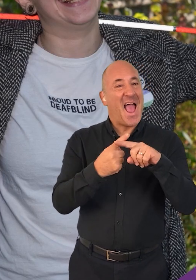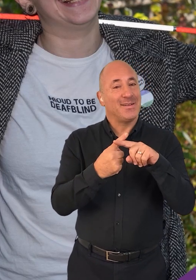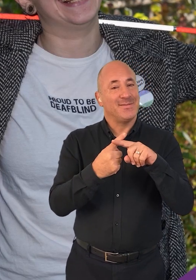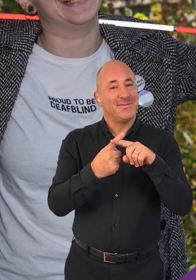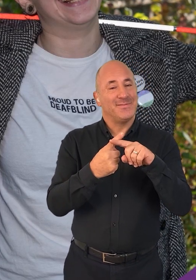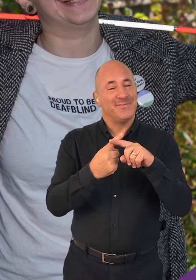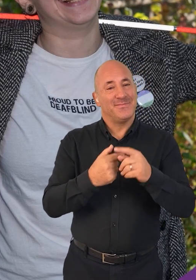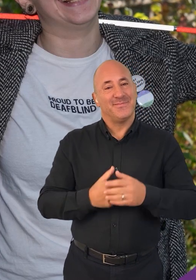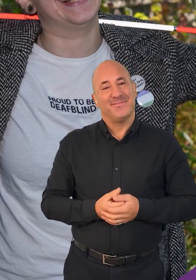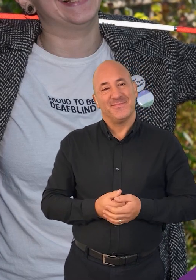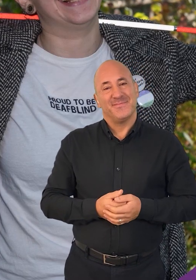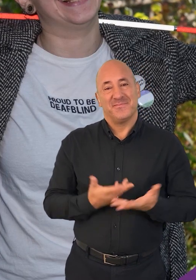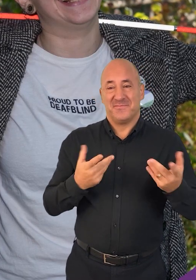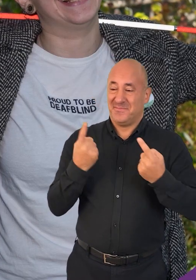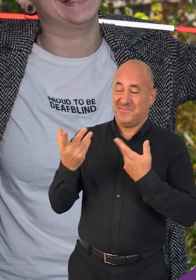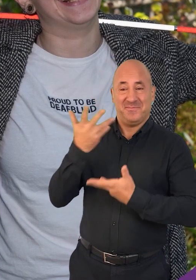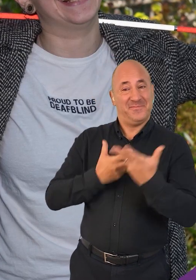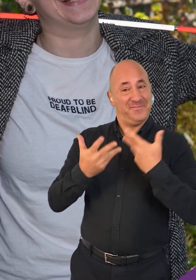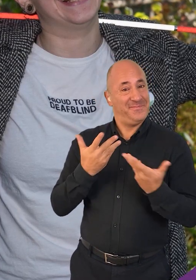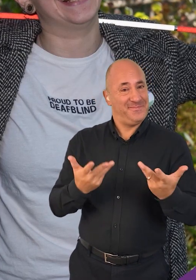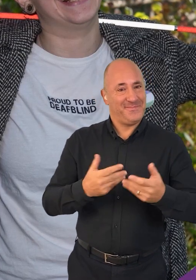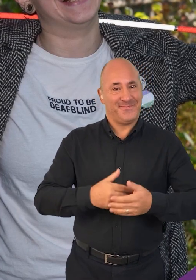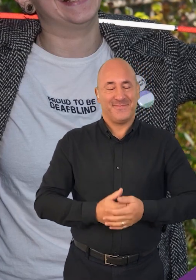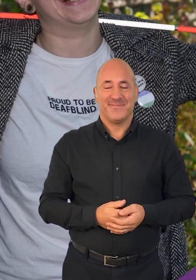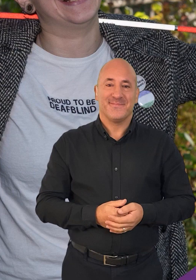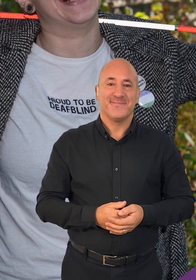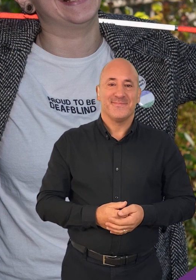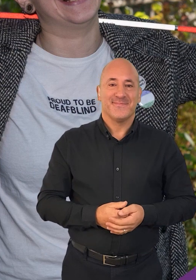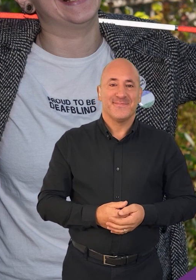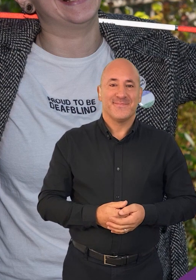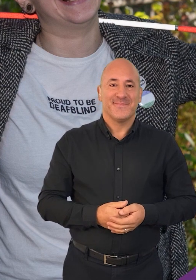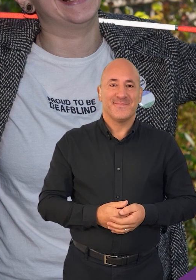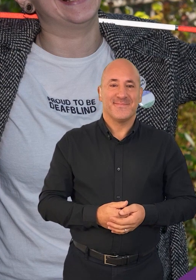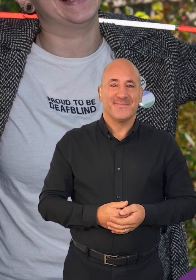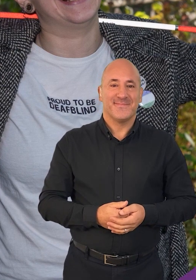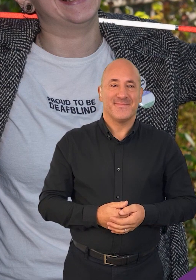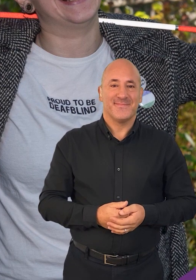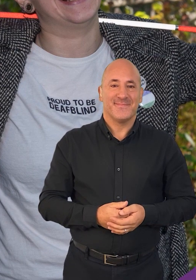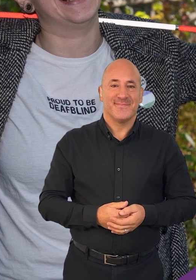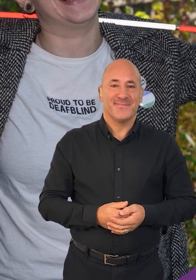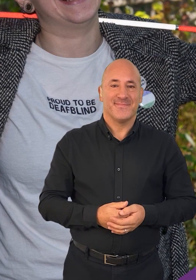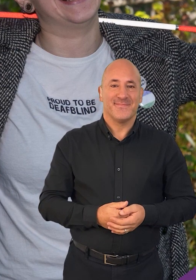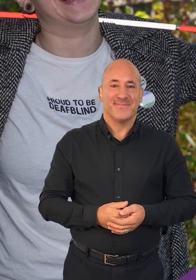Max Fisher. Let's hear from Max.